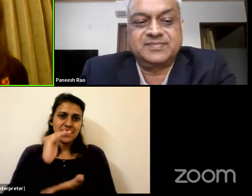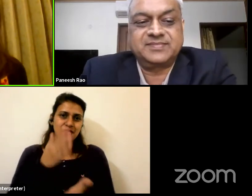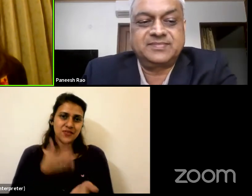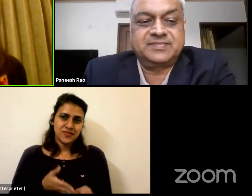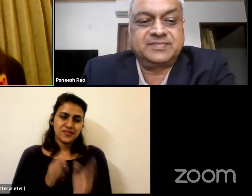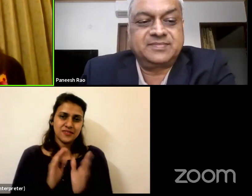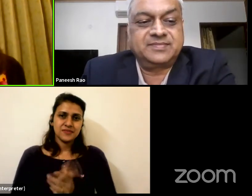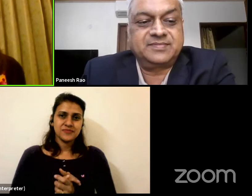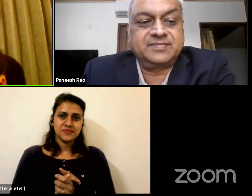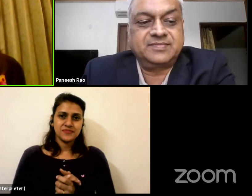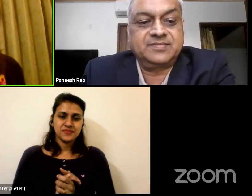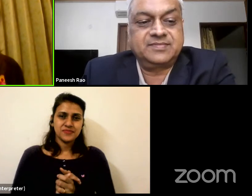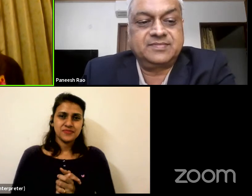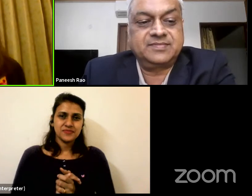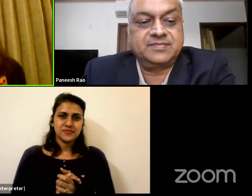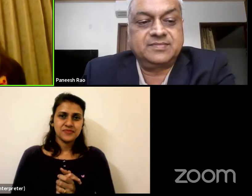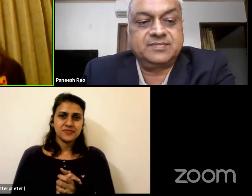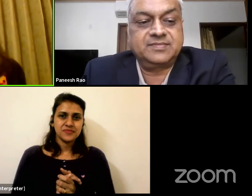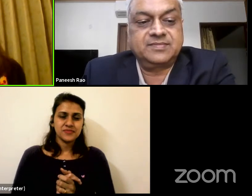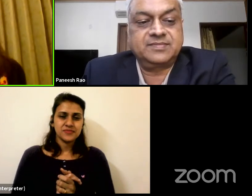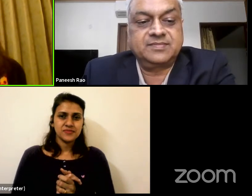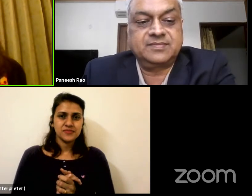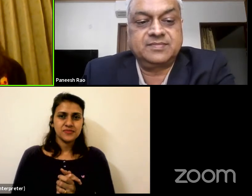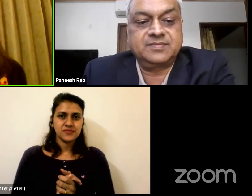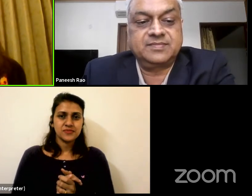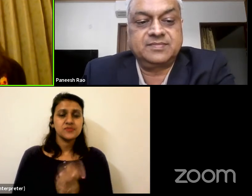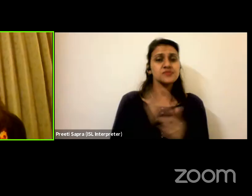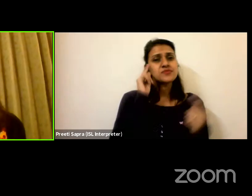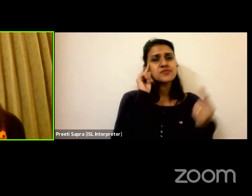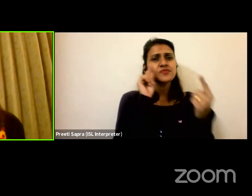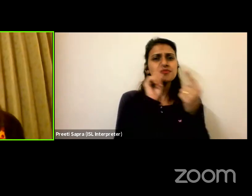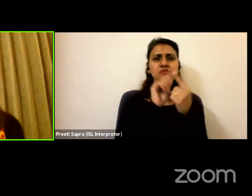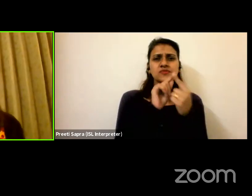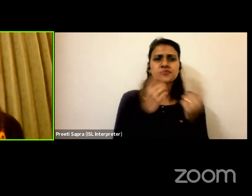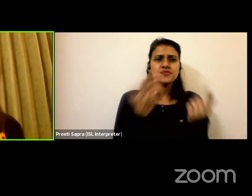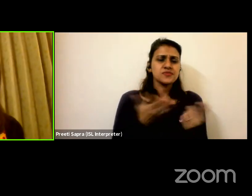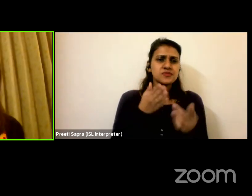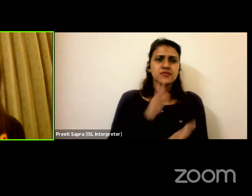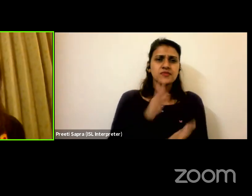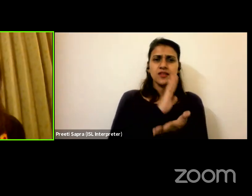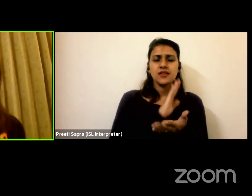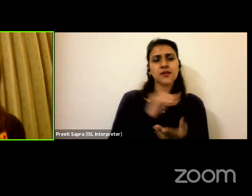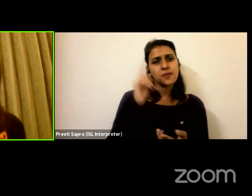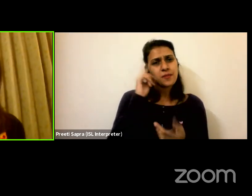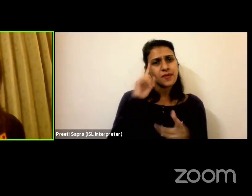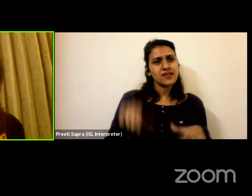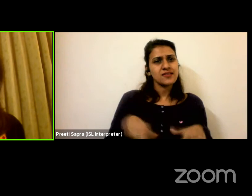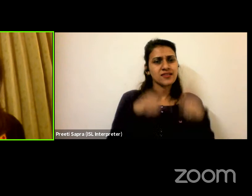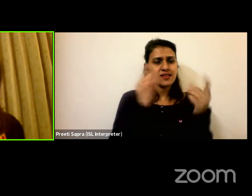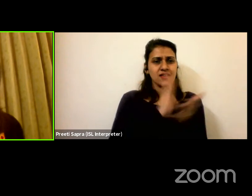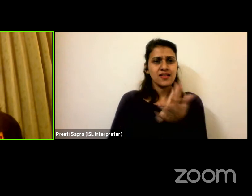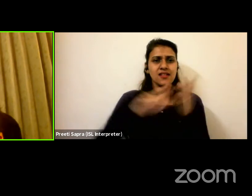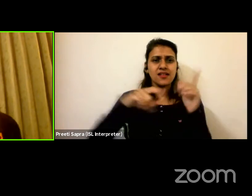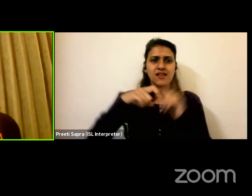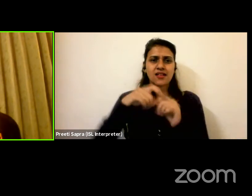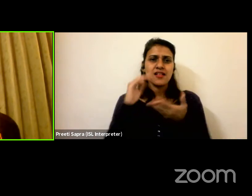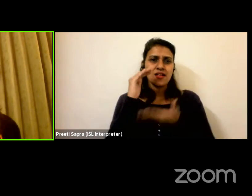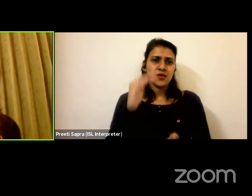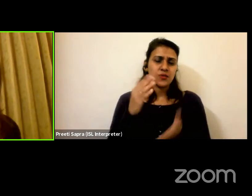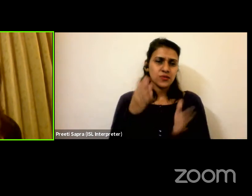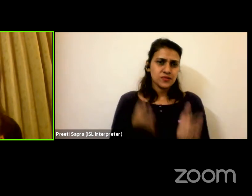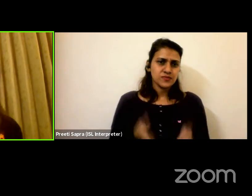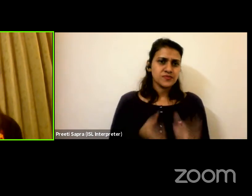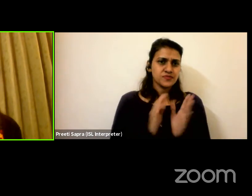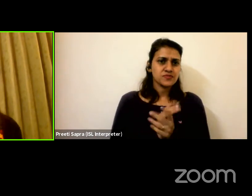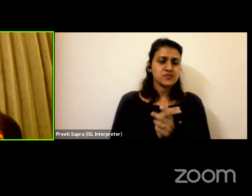Friends, the objective of the NCPEDP Helen Keller Awards was to start a discourse